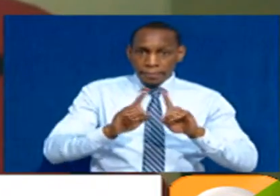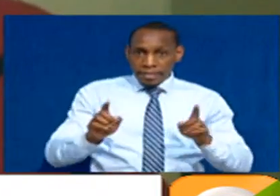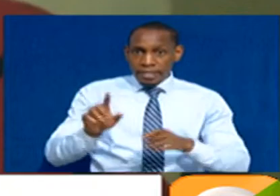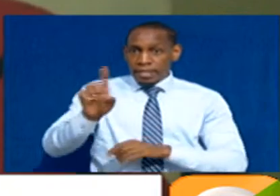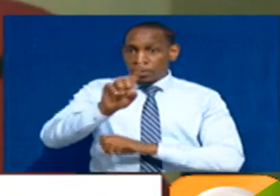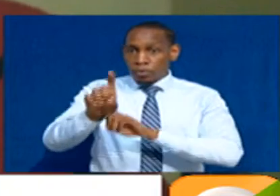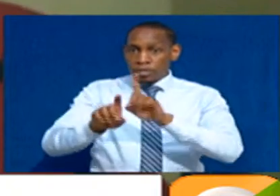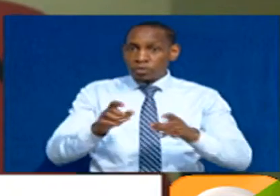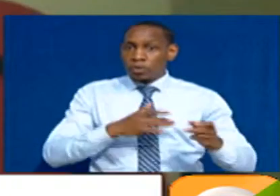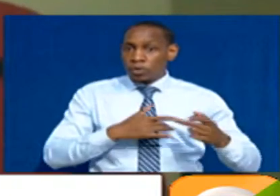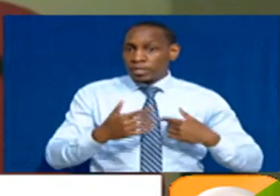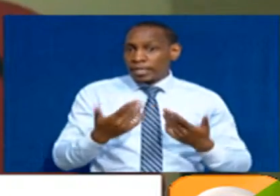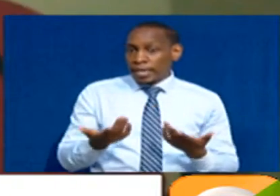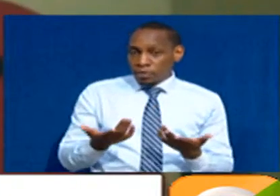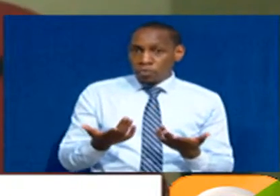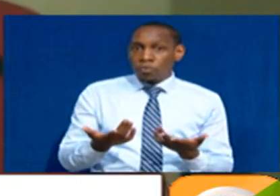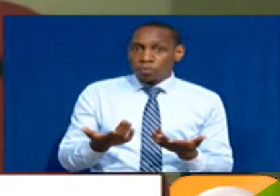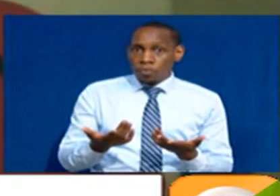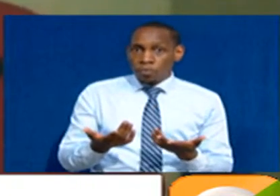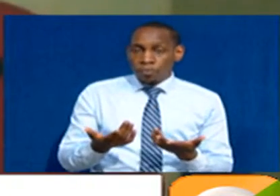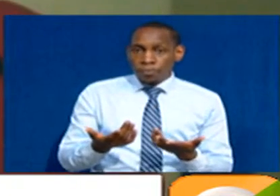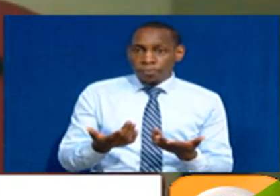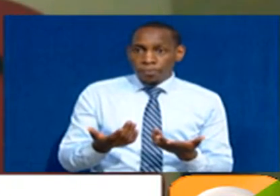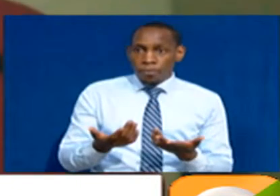then questions around then